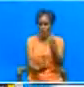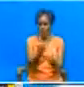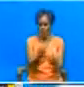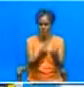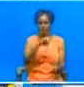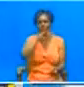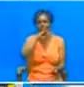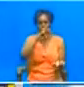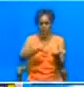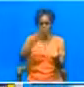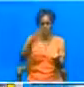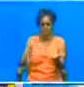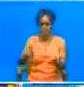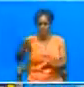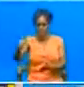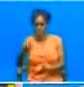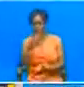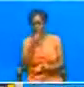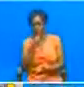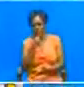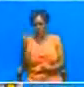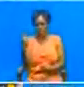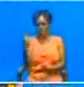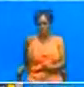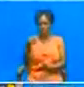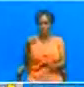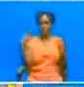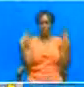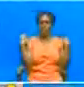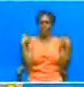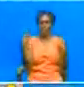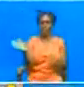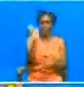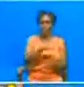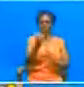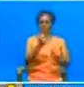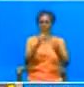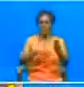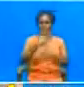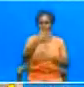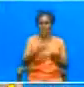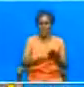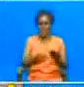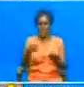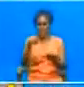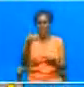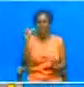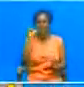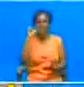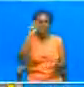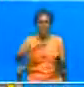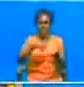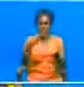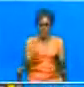Ugandan dropped out. Matthew Kisorio and Geoffrey Mutai, who is preparing to return to competition next week after a disastrous London marathon